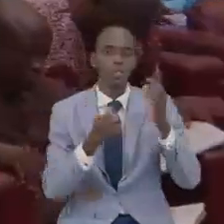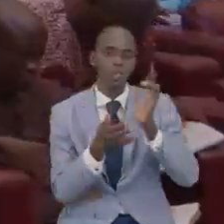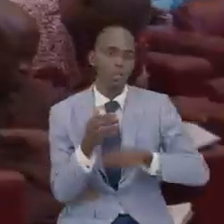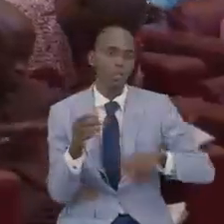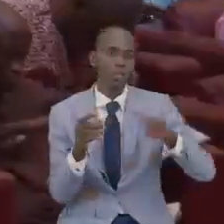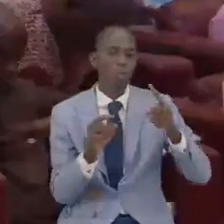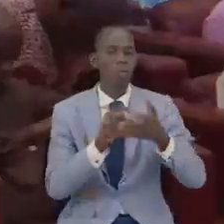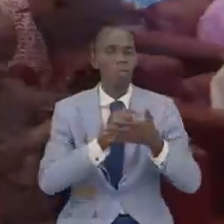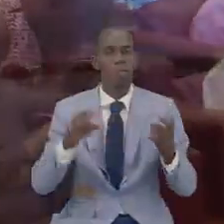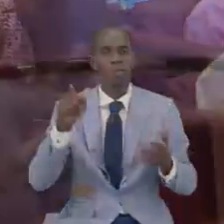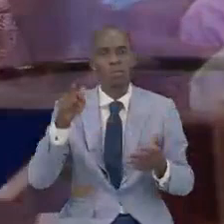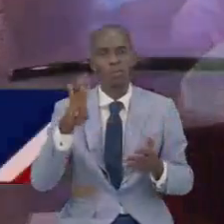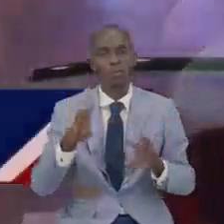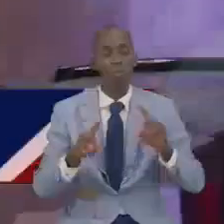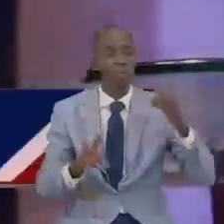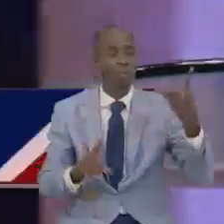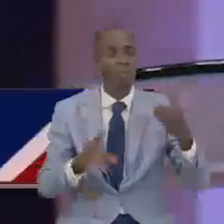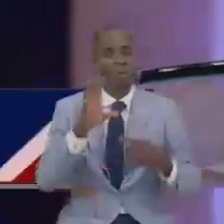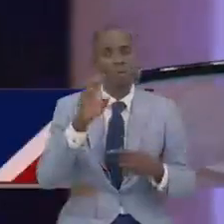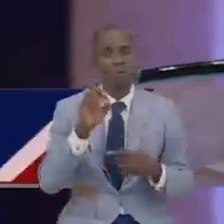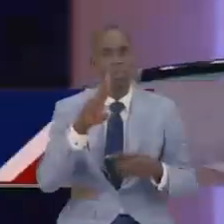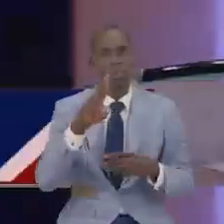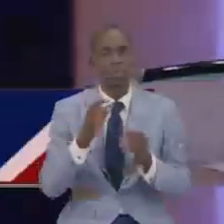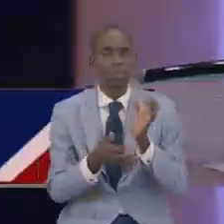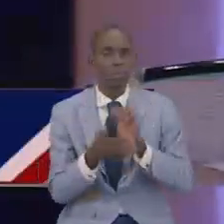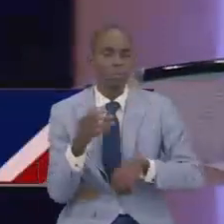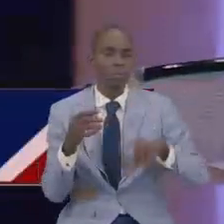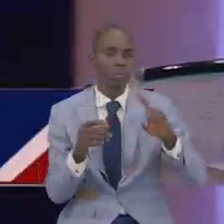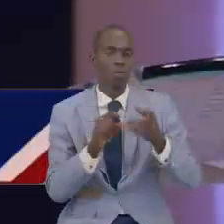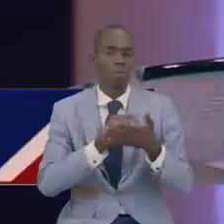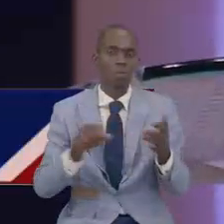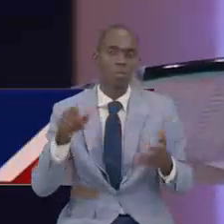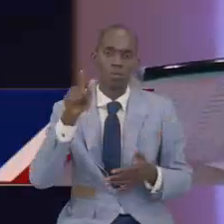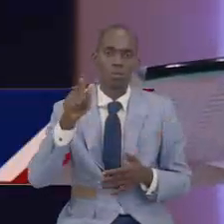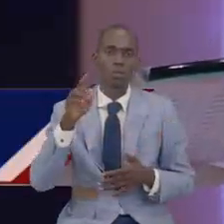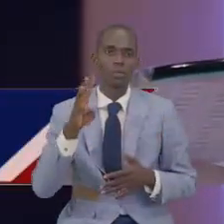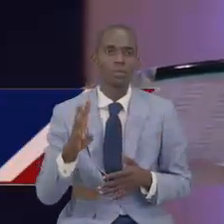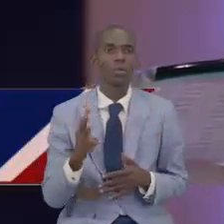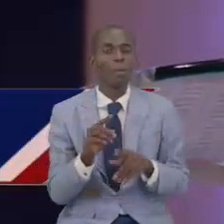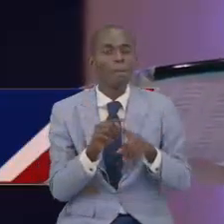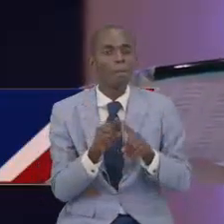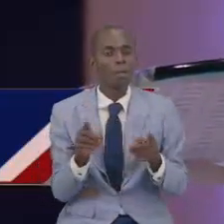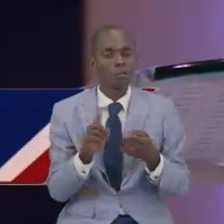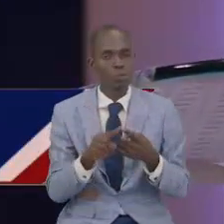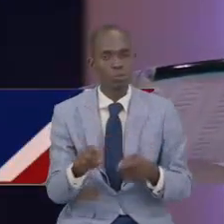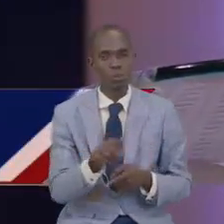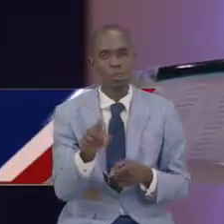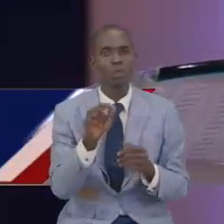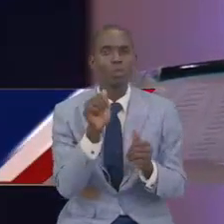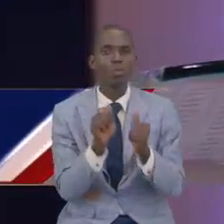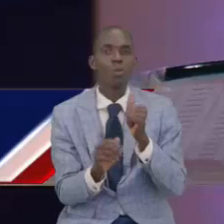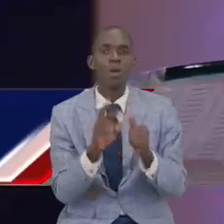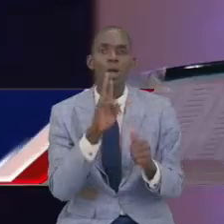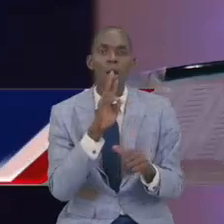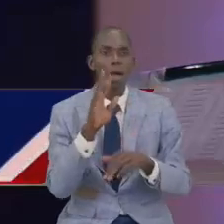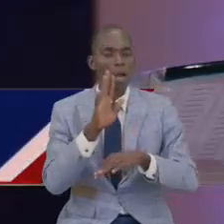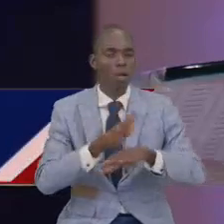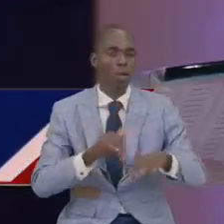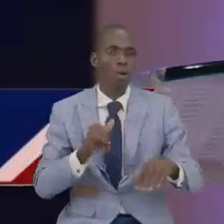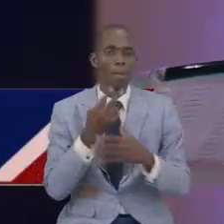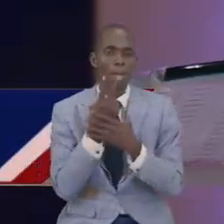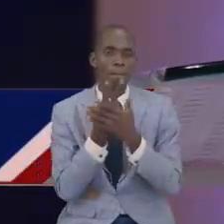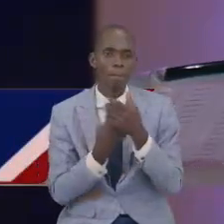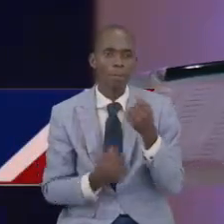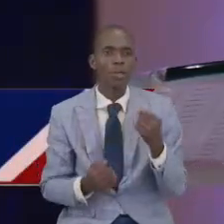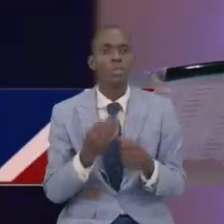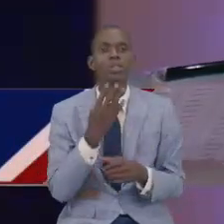chapter 1, verse 24. In 1 Corinthians chapter 1, reading from verse 24, but unto them which are